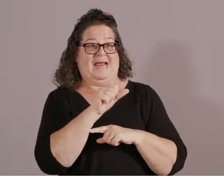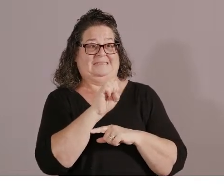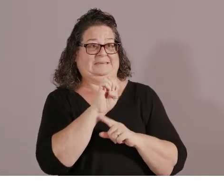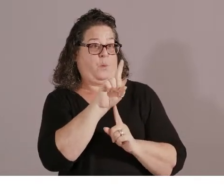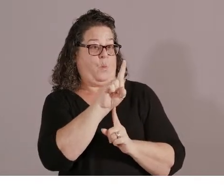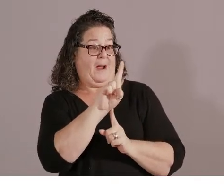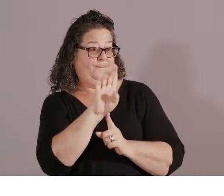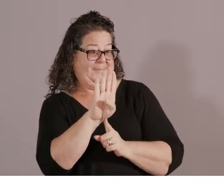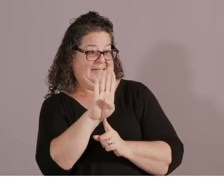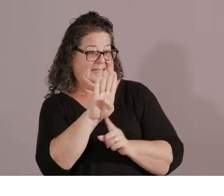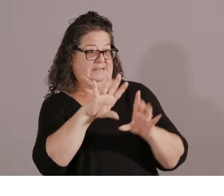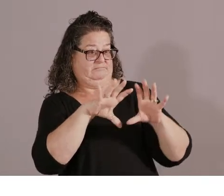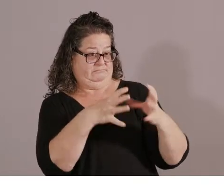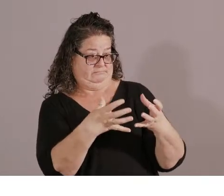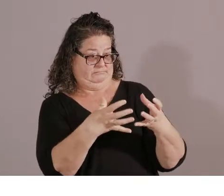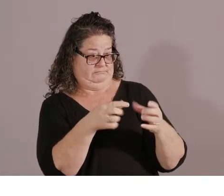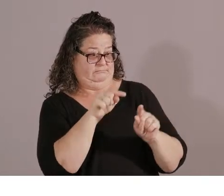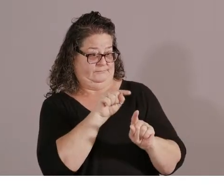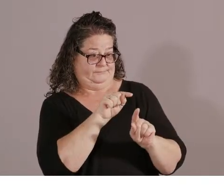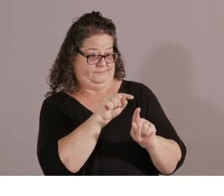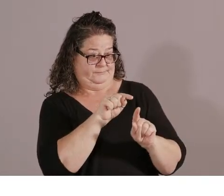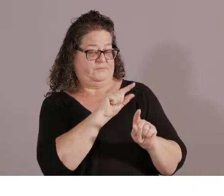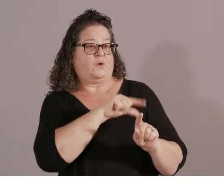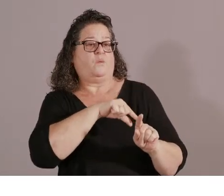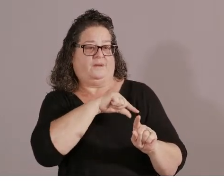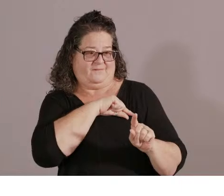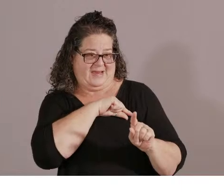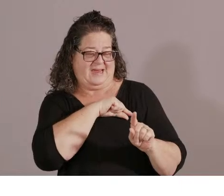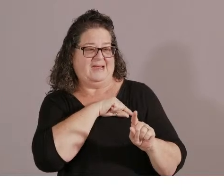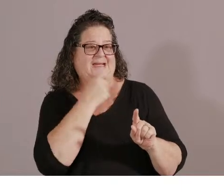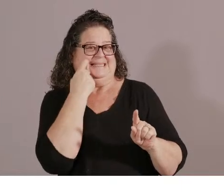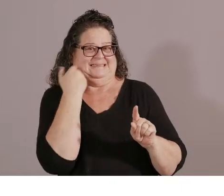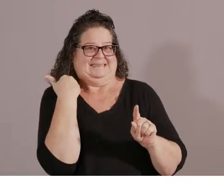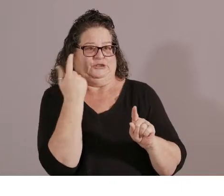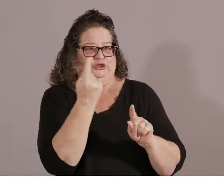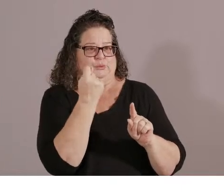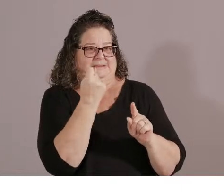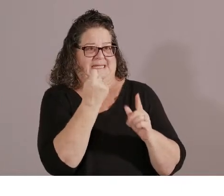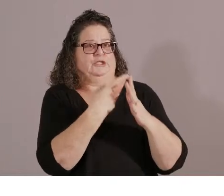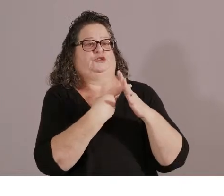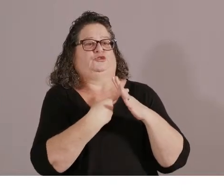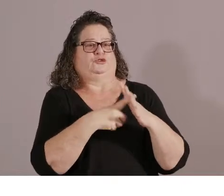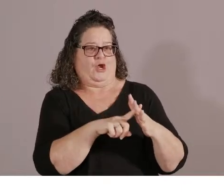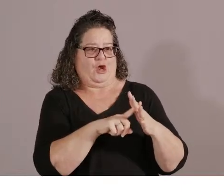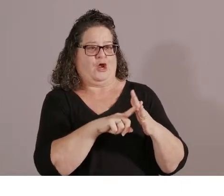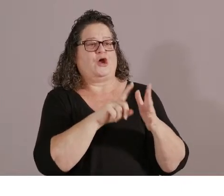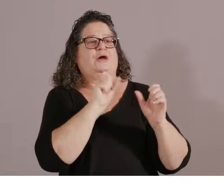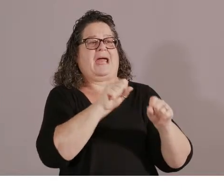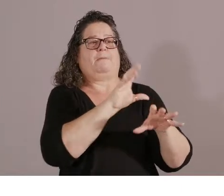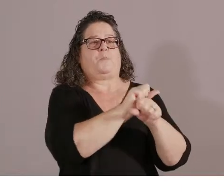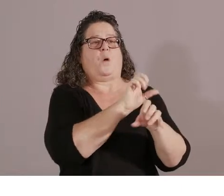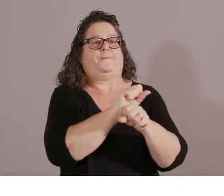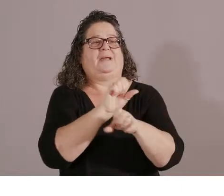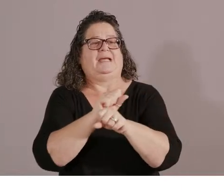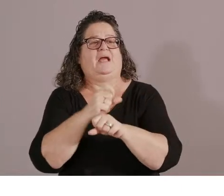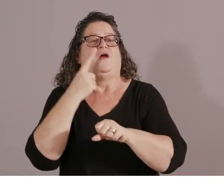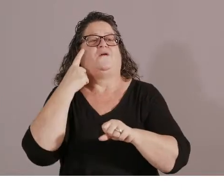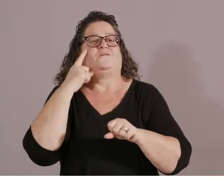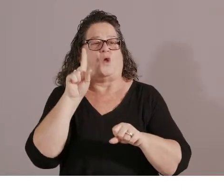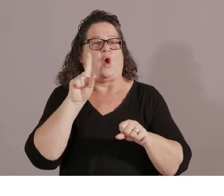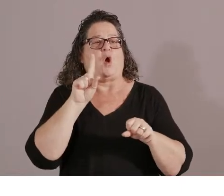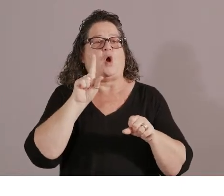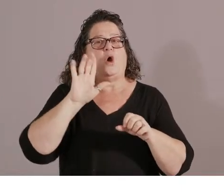individuals were eligible to make appointments at the state-run pods starting at the beginning of this